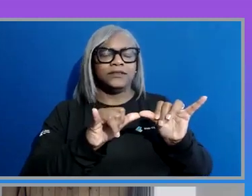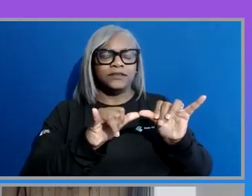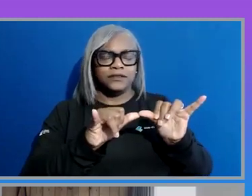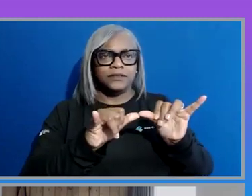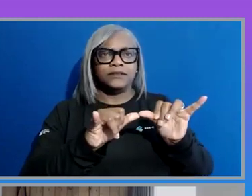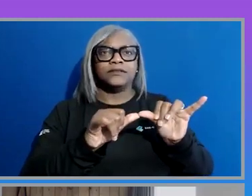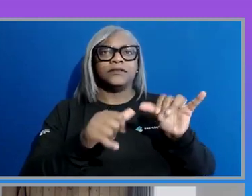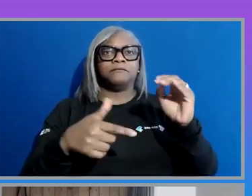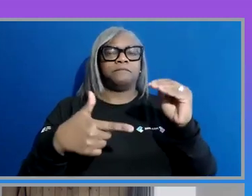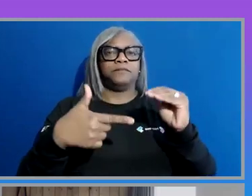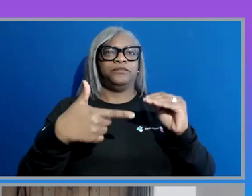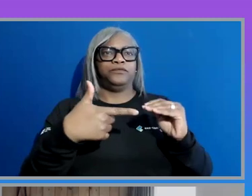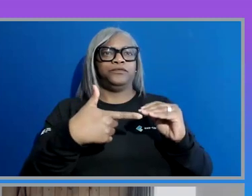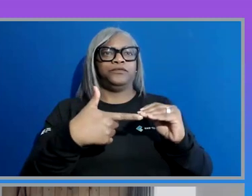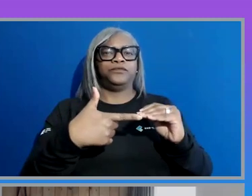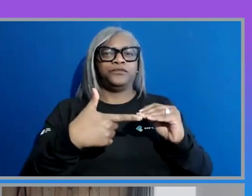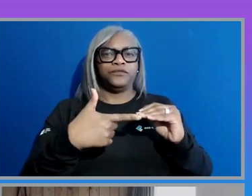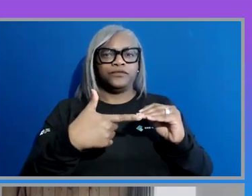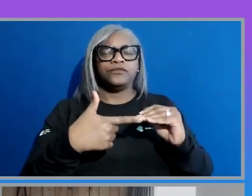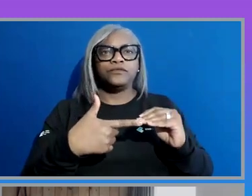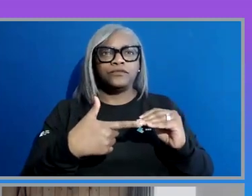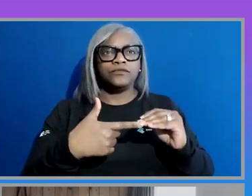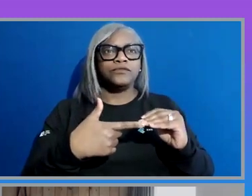Uh, the